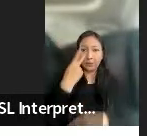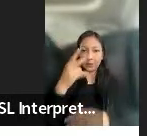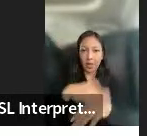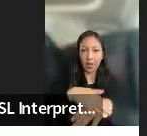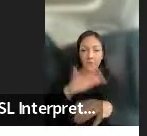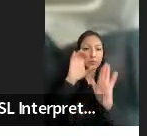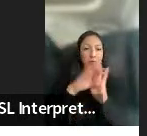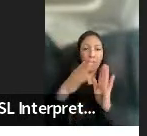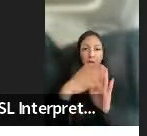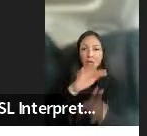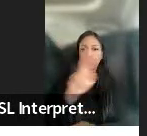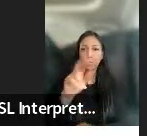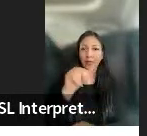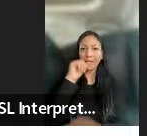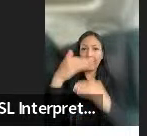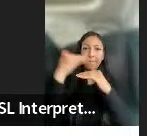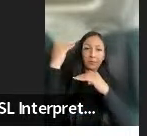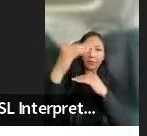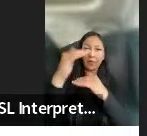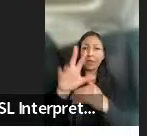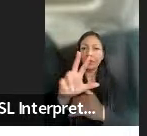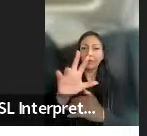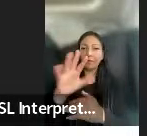not permitted above 35 feet.